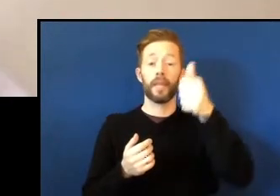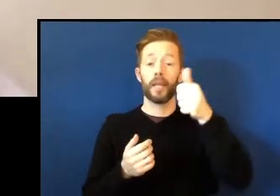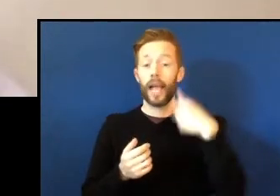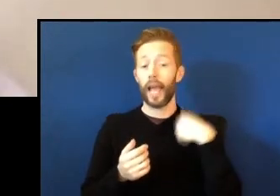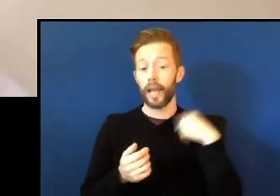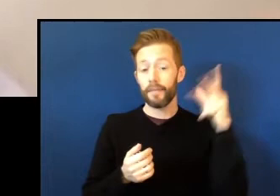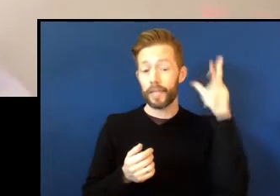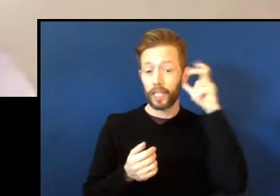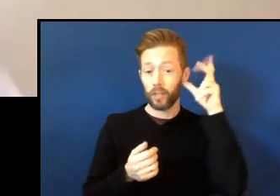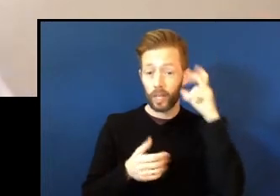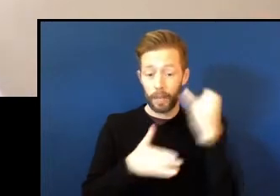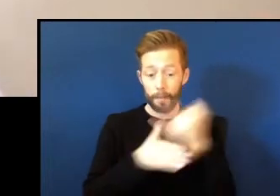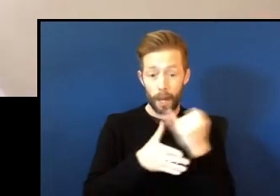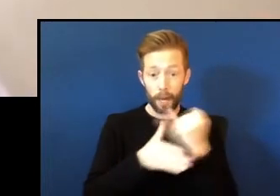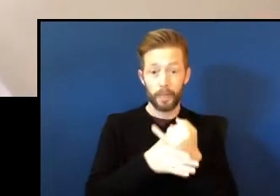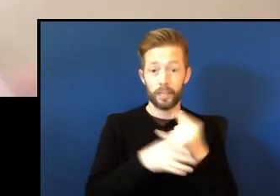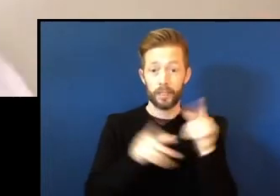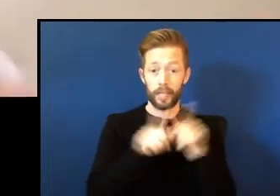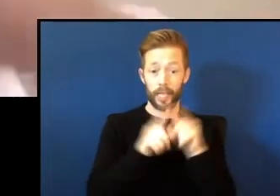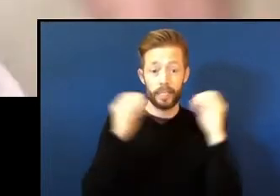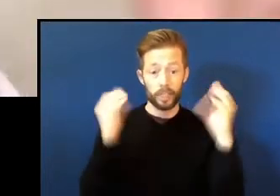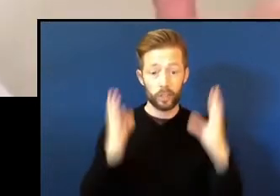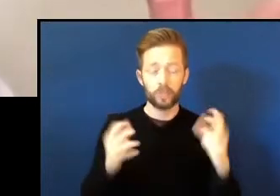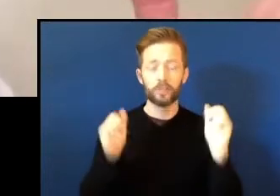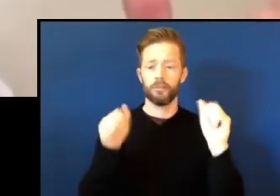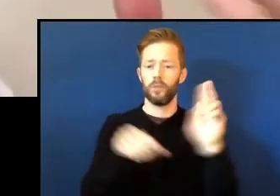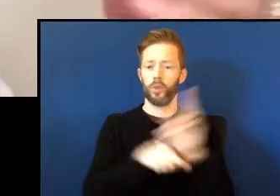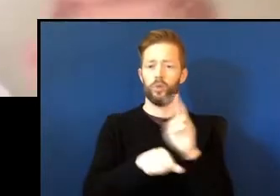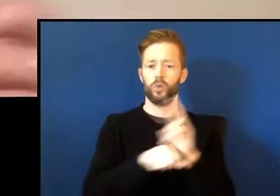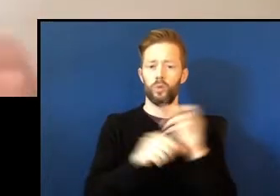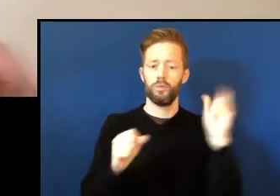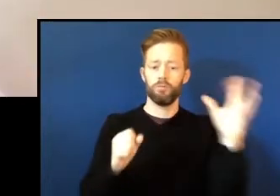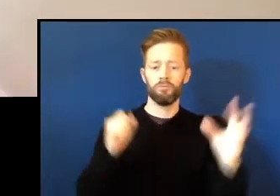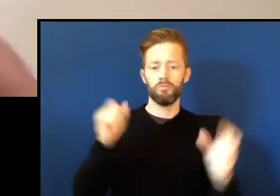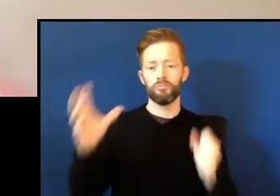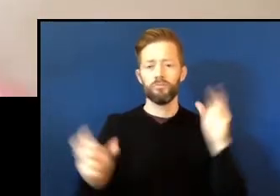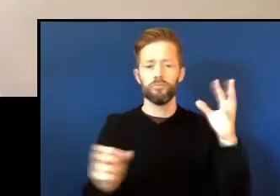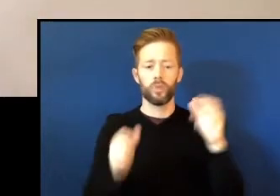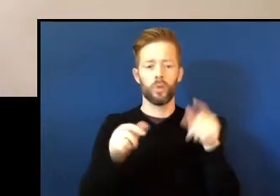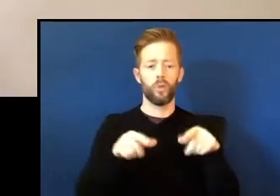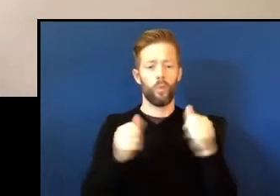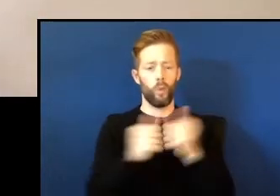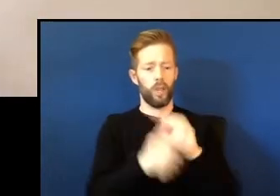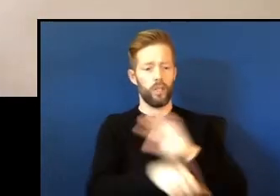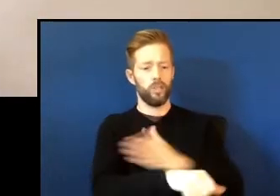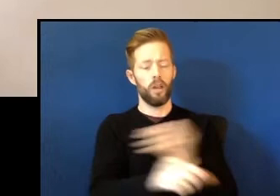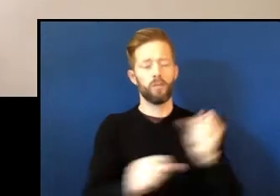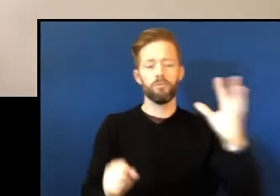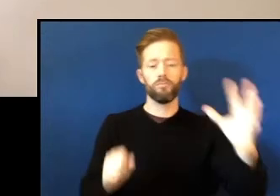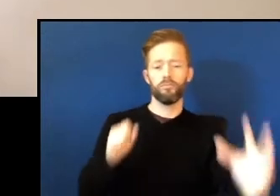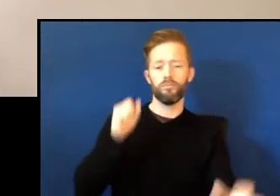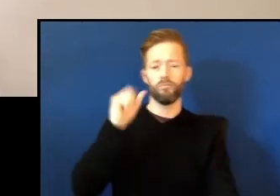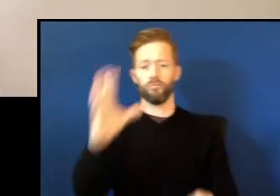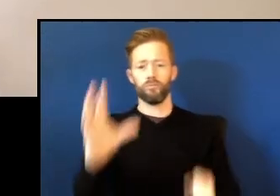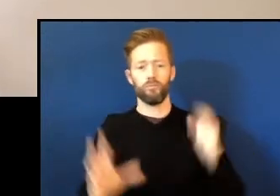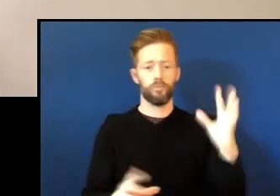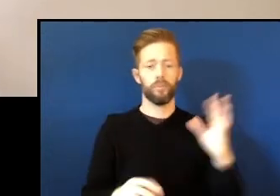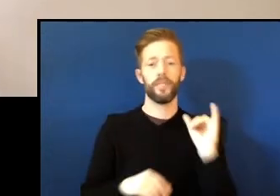hearing impairment and you're a teacher, use sign language while you're creating songs with your class.